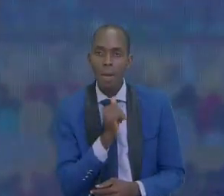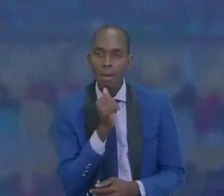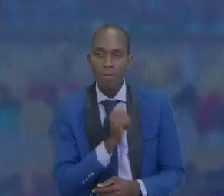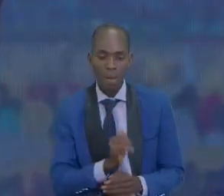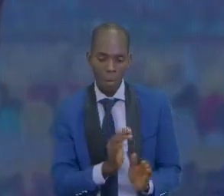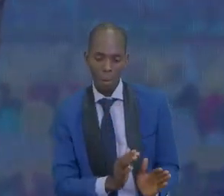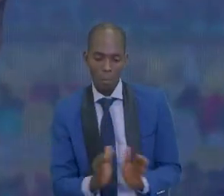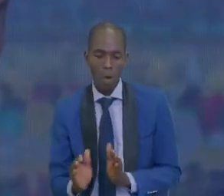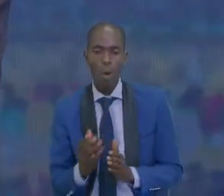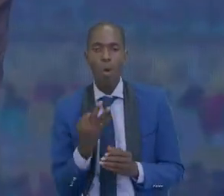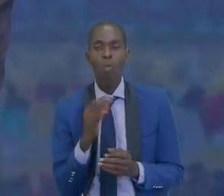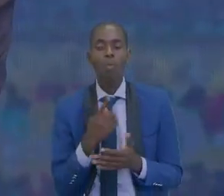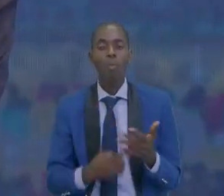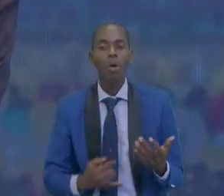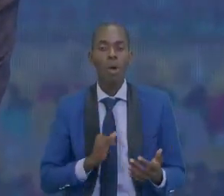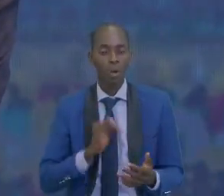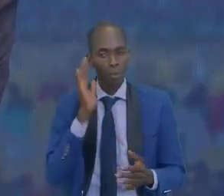do.